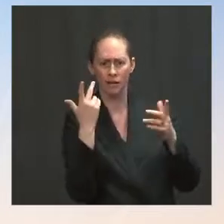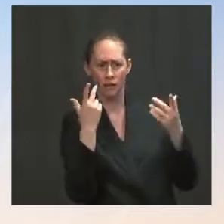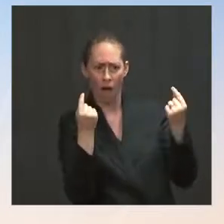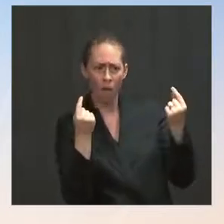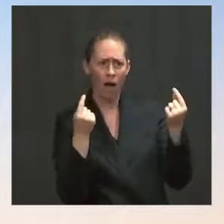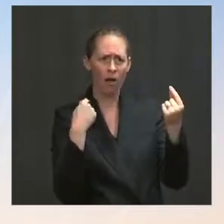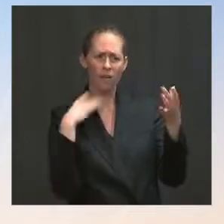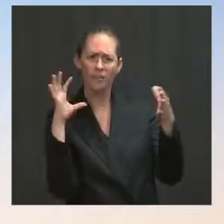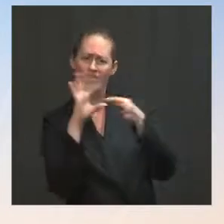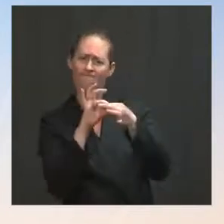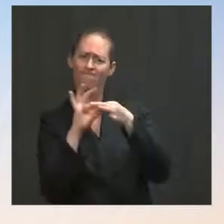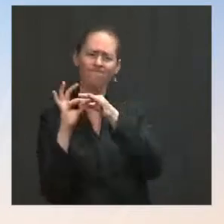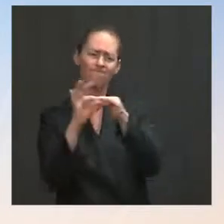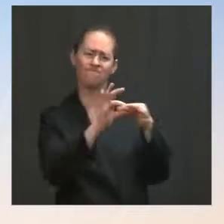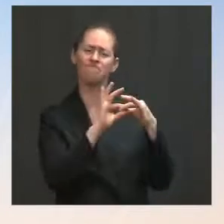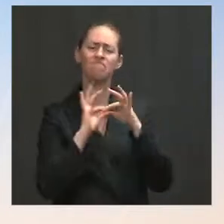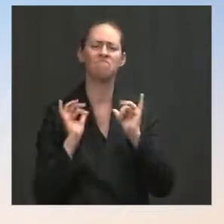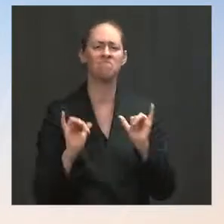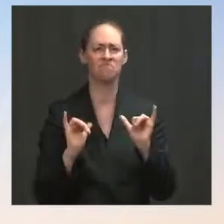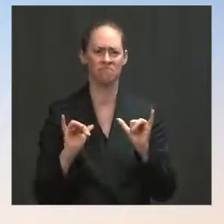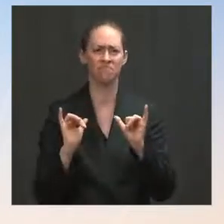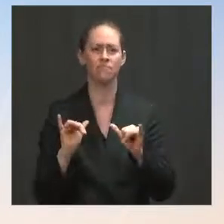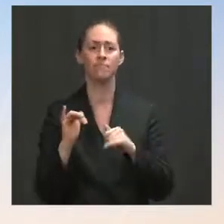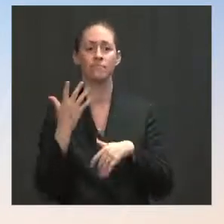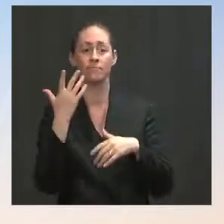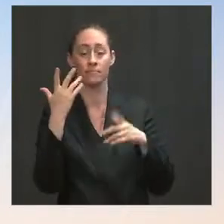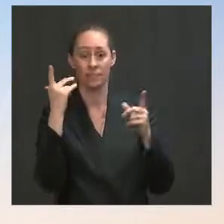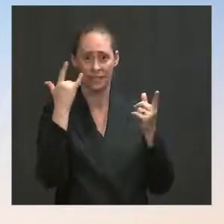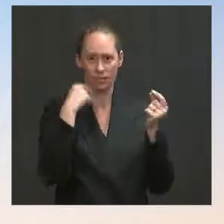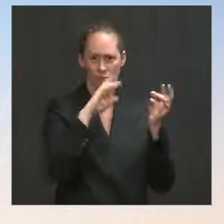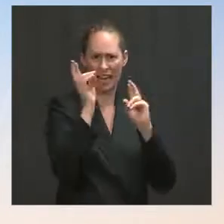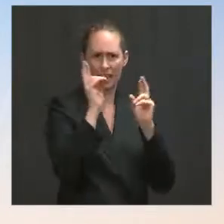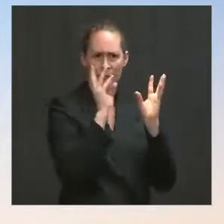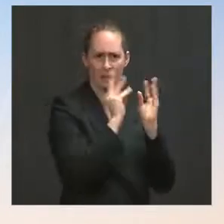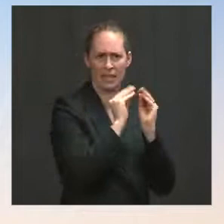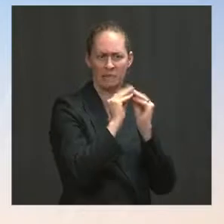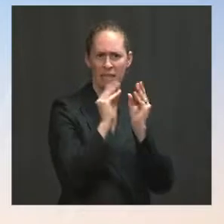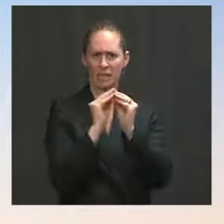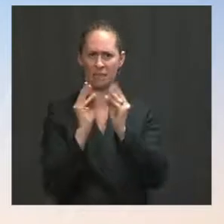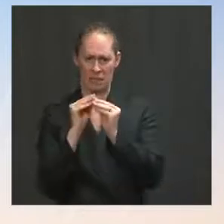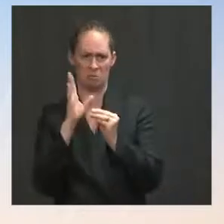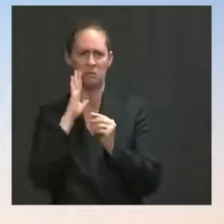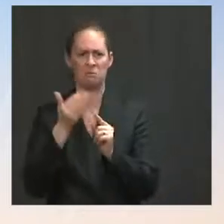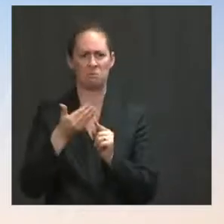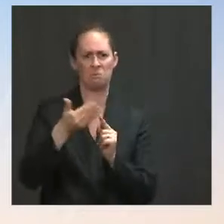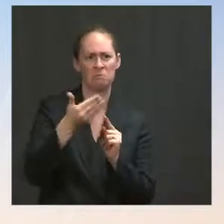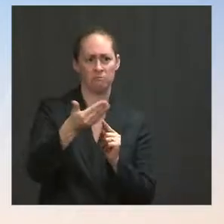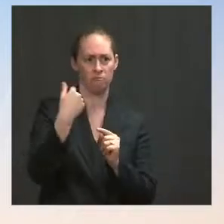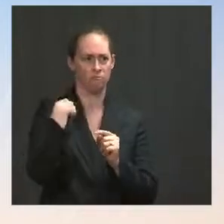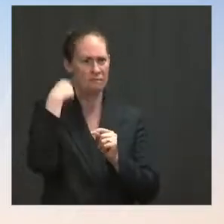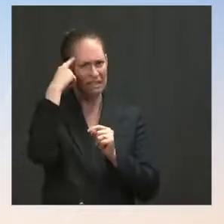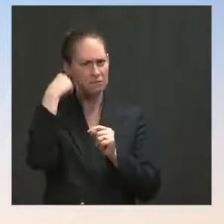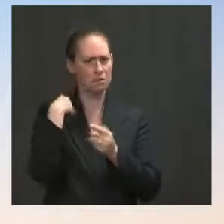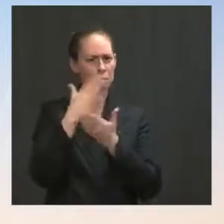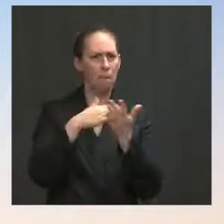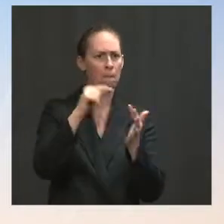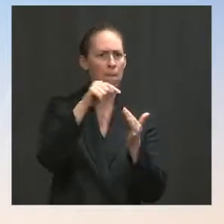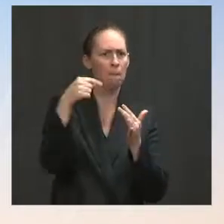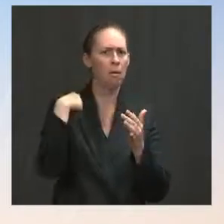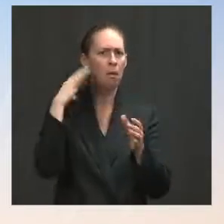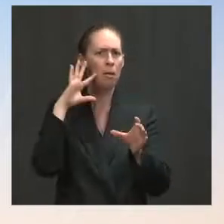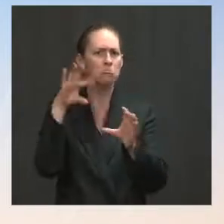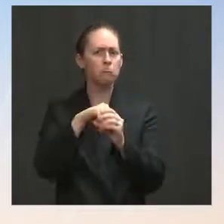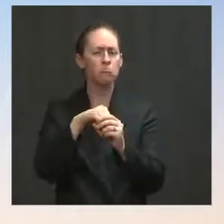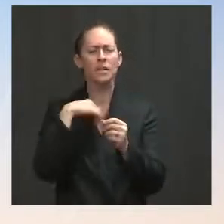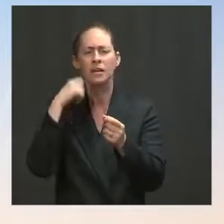in these discussions. In terms of the specific meeting, I believe we'll be directly involved in some level, but I can check and see if there's more Are there specificity. any meetings